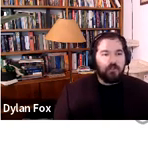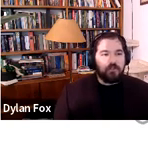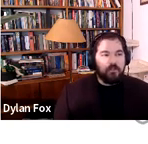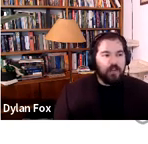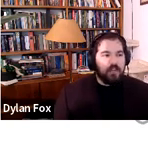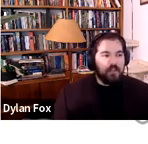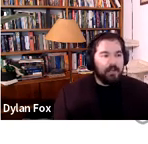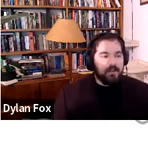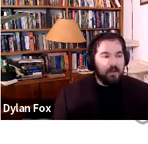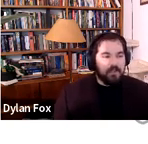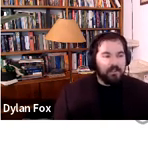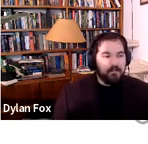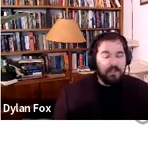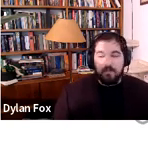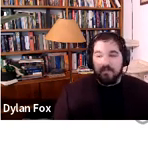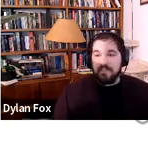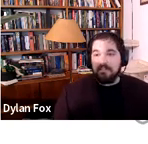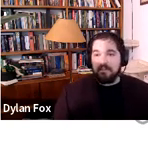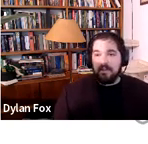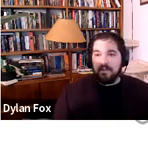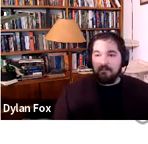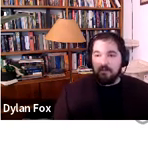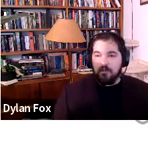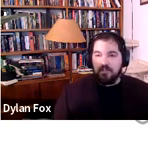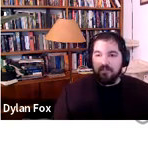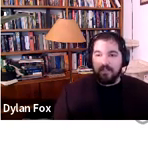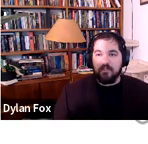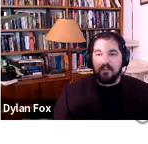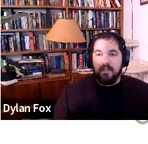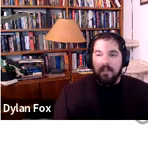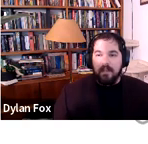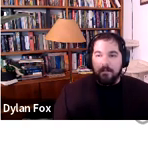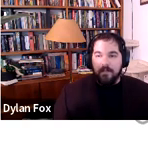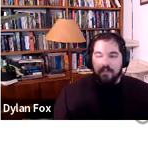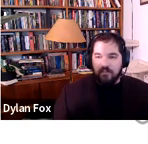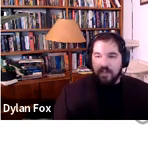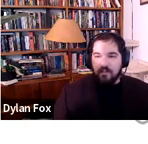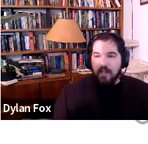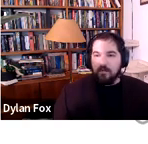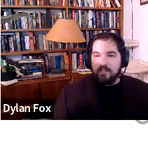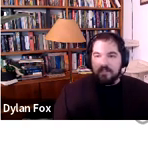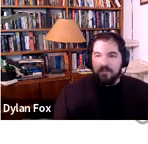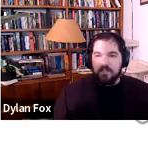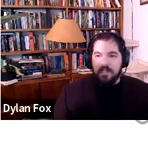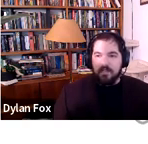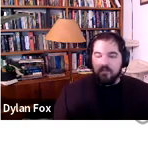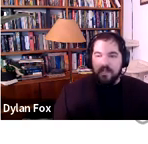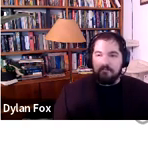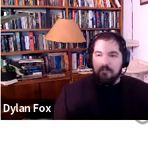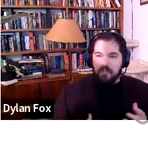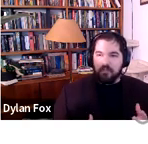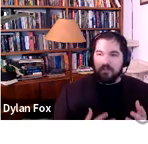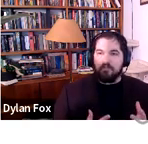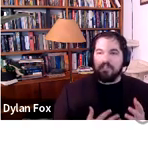motion controllers for VR gaming. This is something that I believe is commercially available. And you'll find a lot with accessibility that